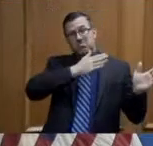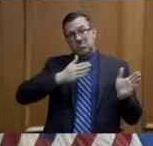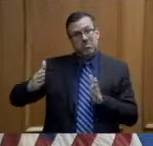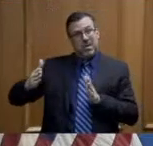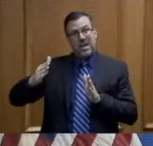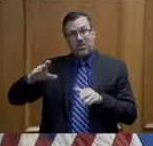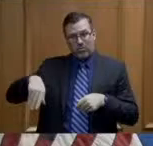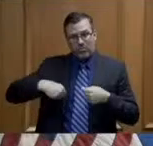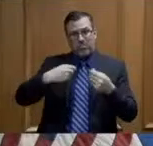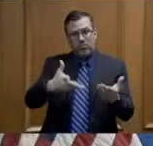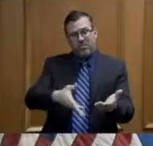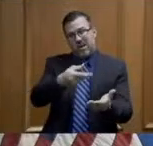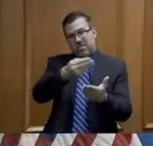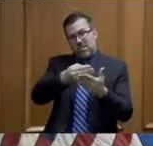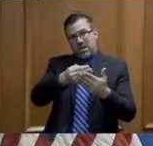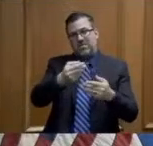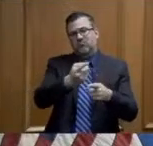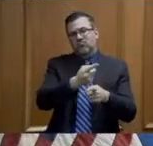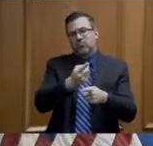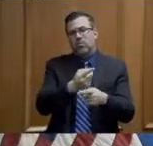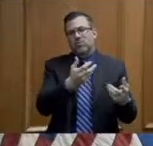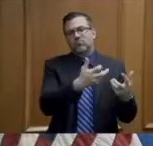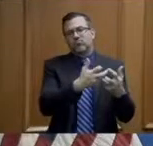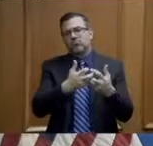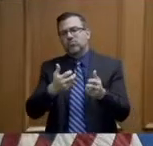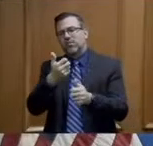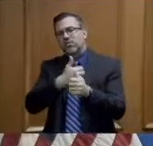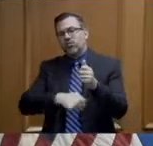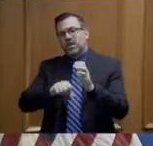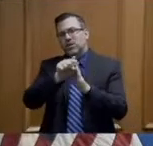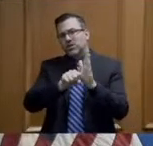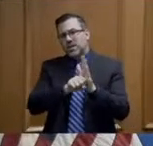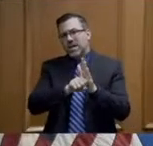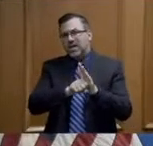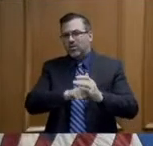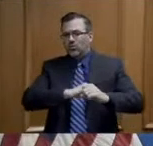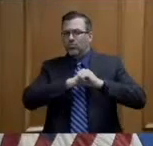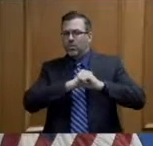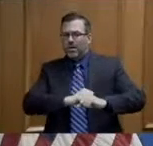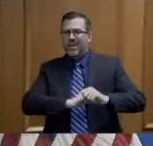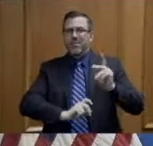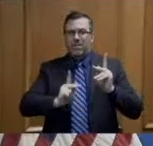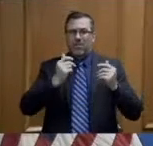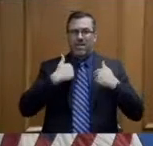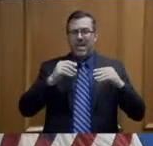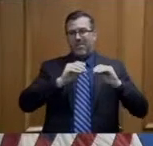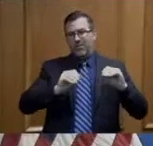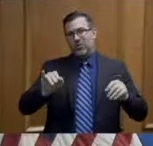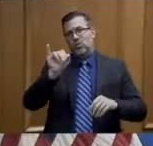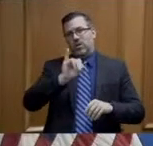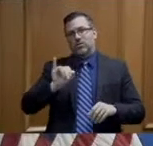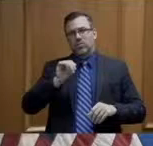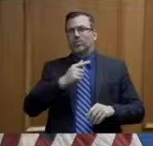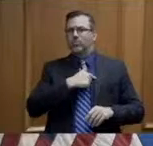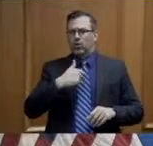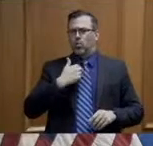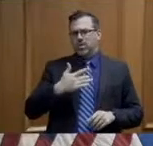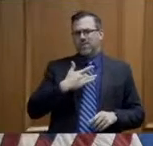funding appropriate for states to cover their uninsured, and it's our intent as well, so we expect the funding will be there.